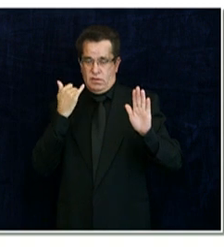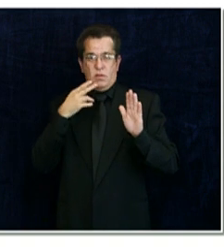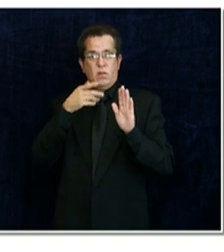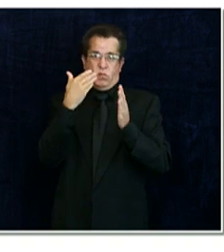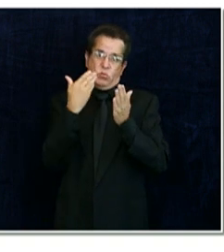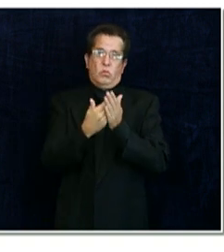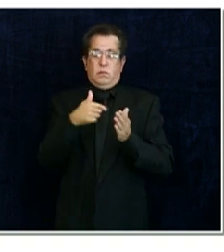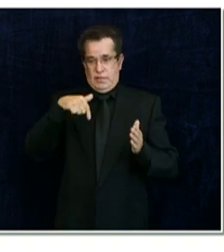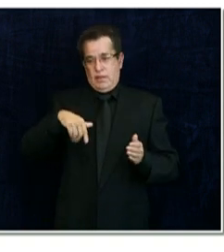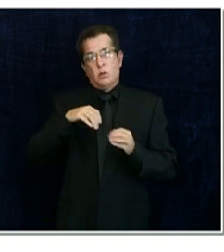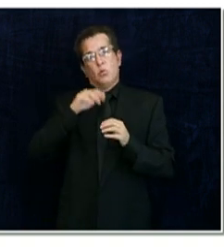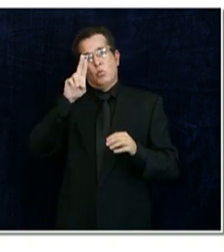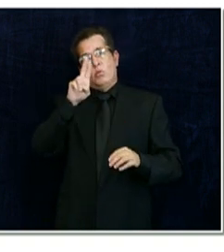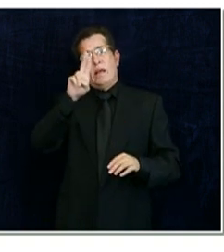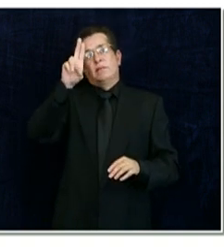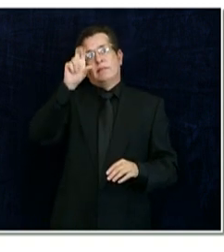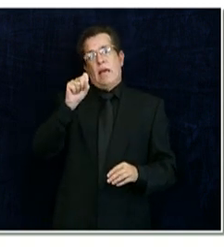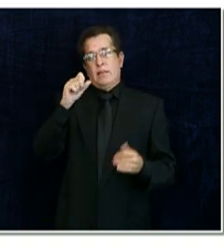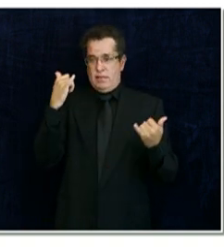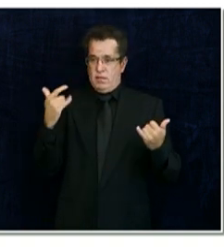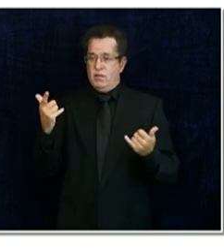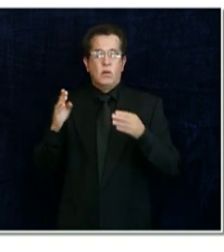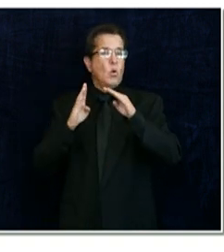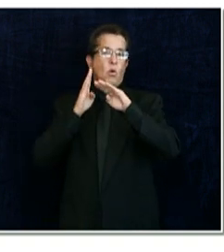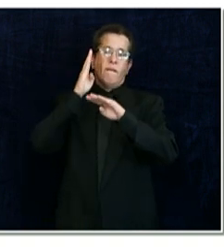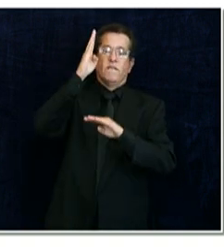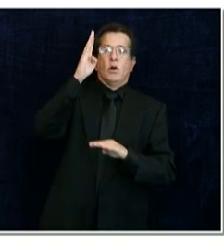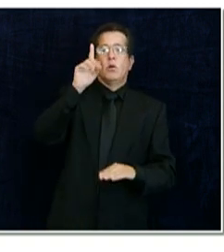reached another milestone of over